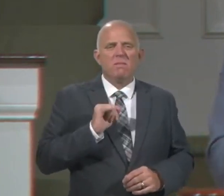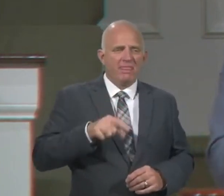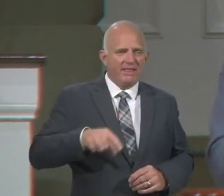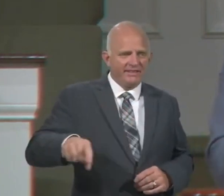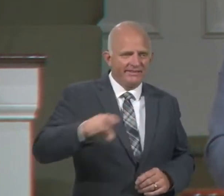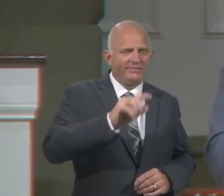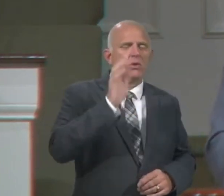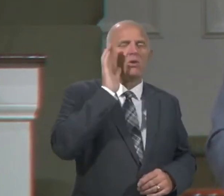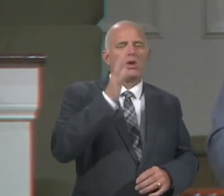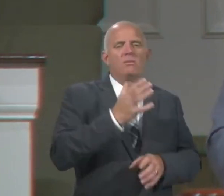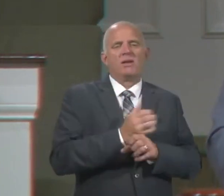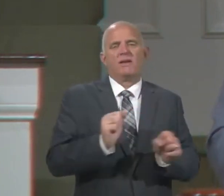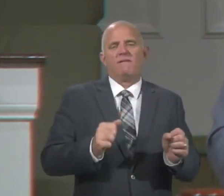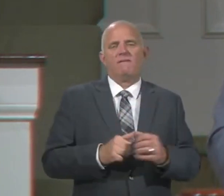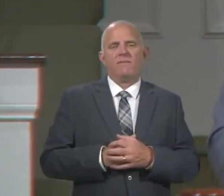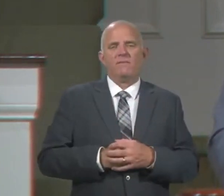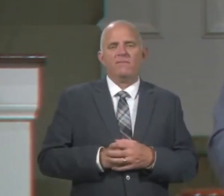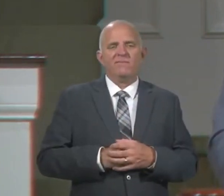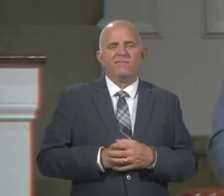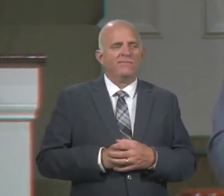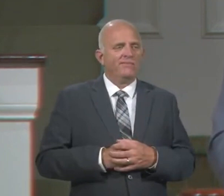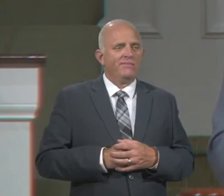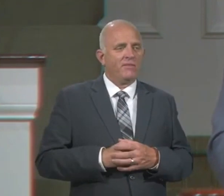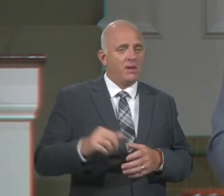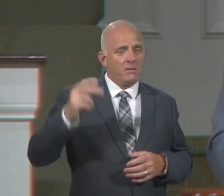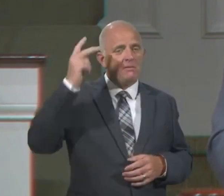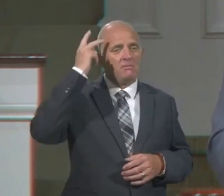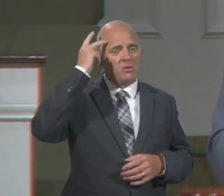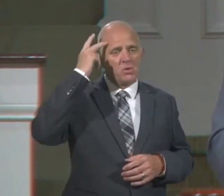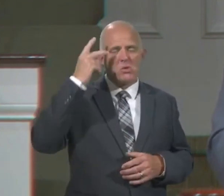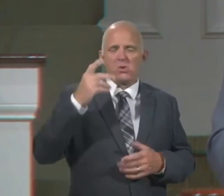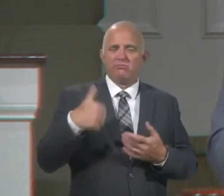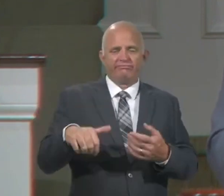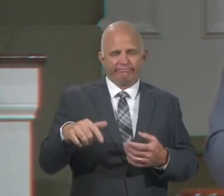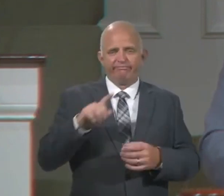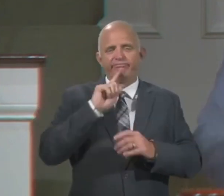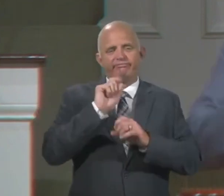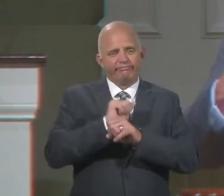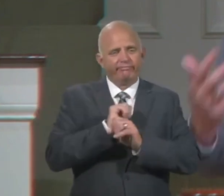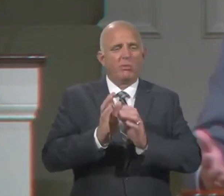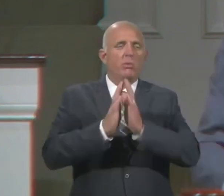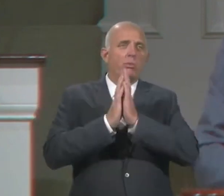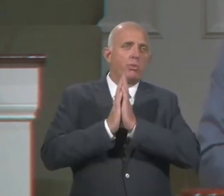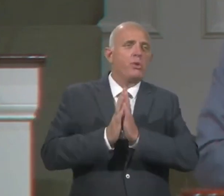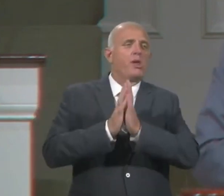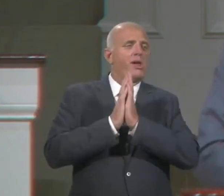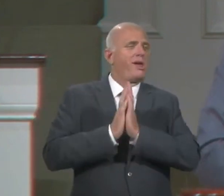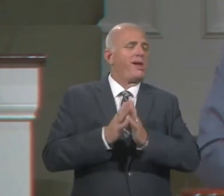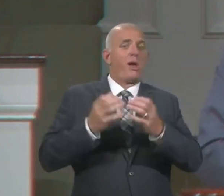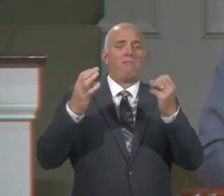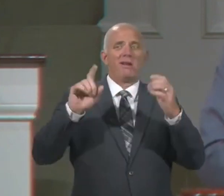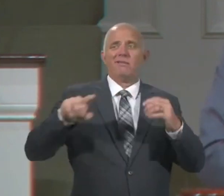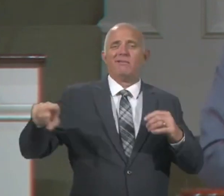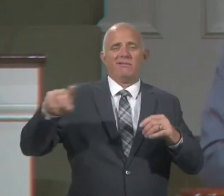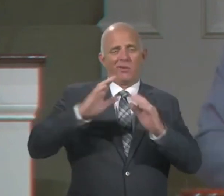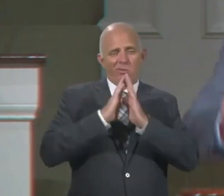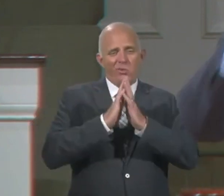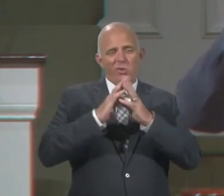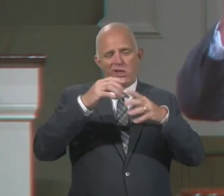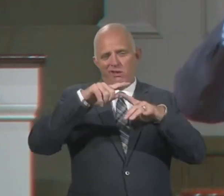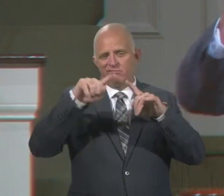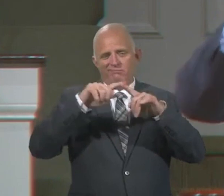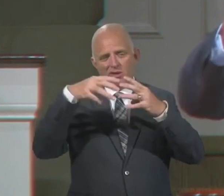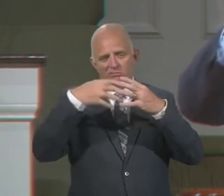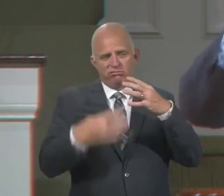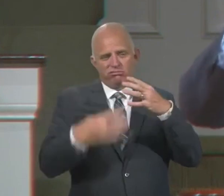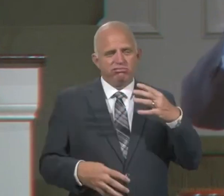saved. Paul prayed many prayers. He prayed about many things. But his